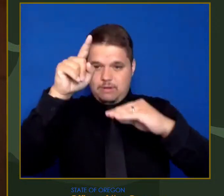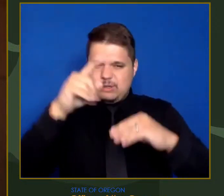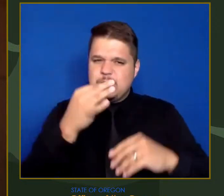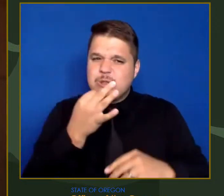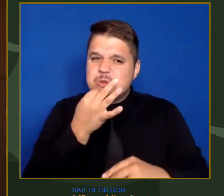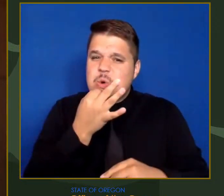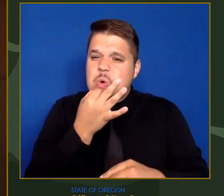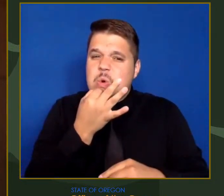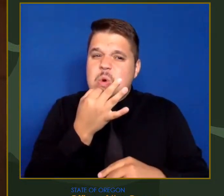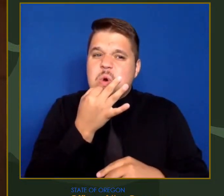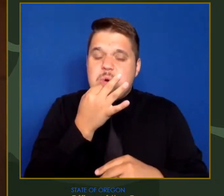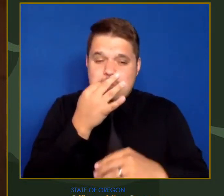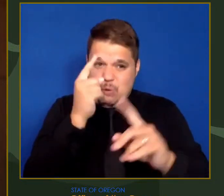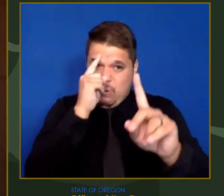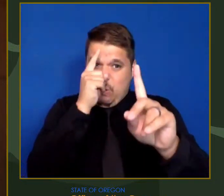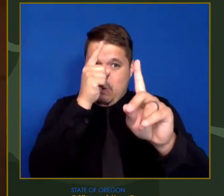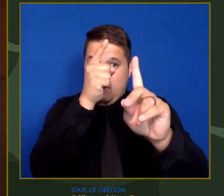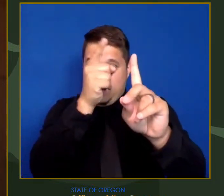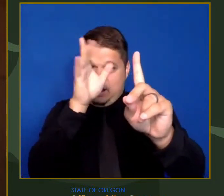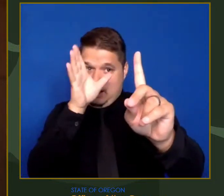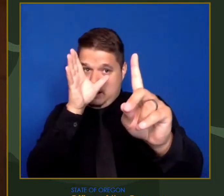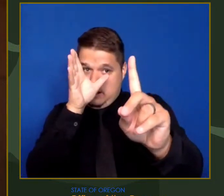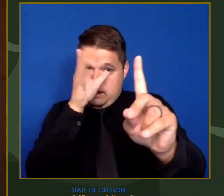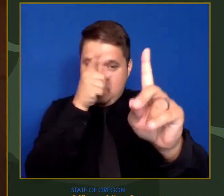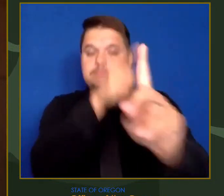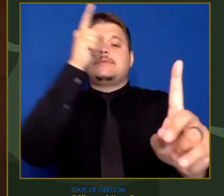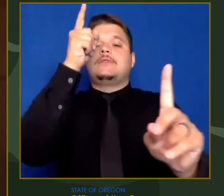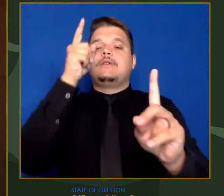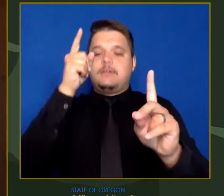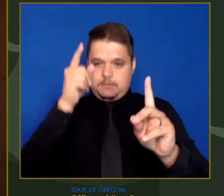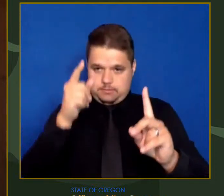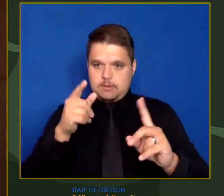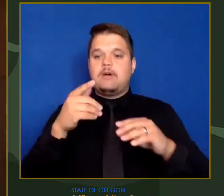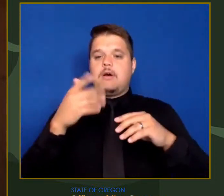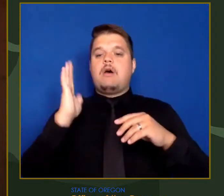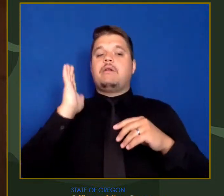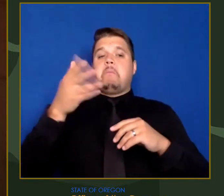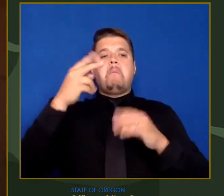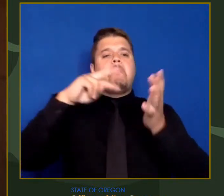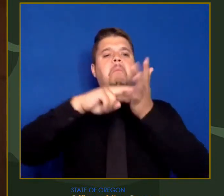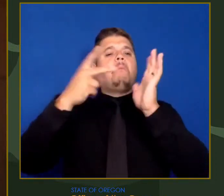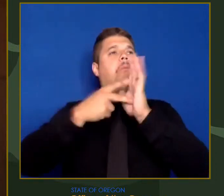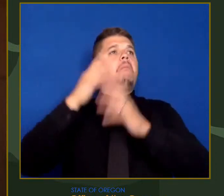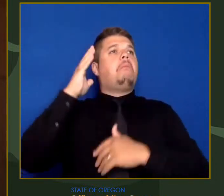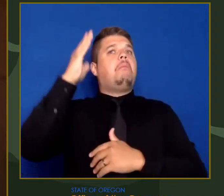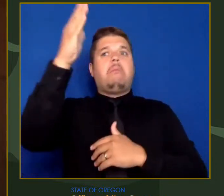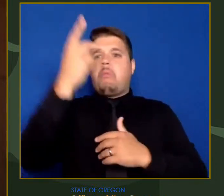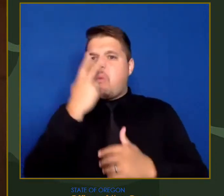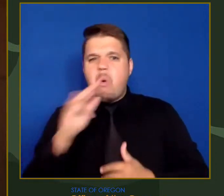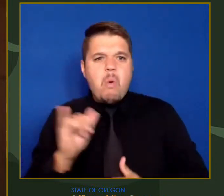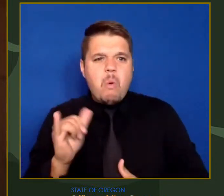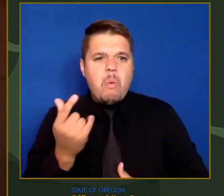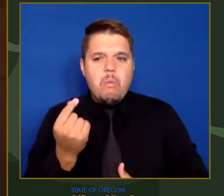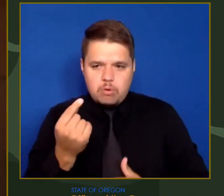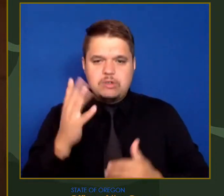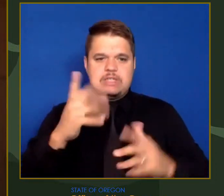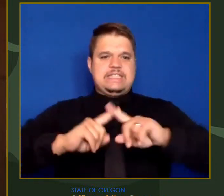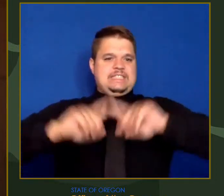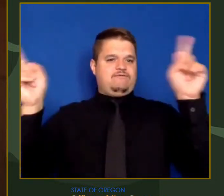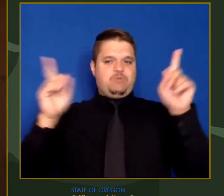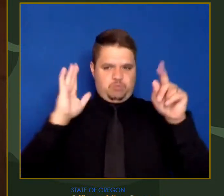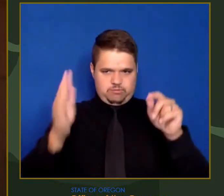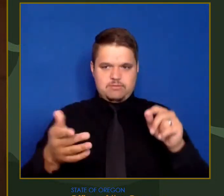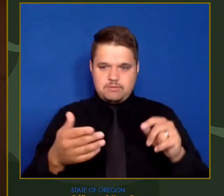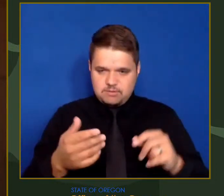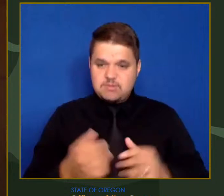and moving out of this chapter of the pandemic. And thanks in large part to vaccinations, we've